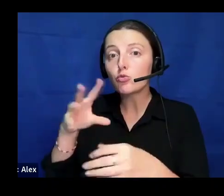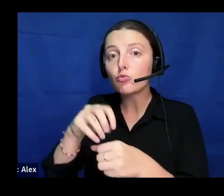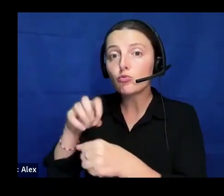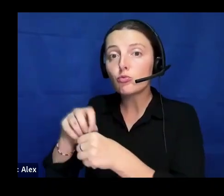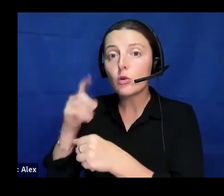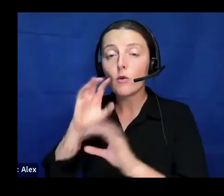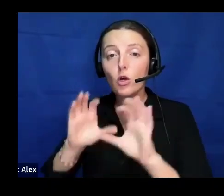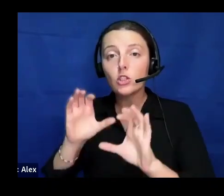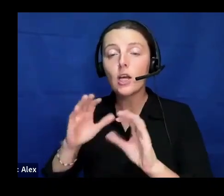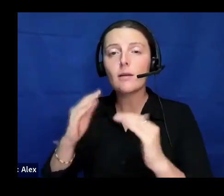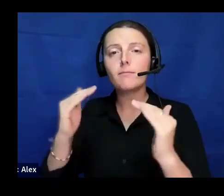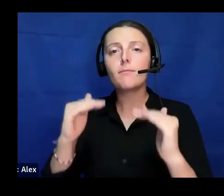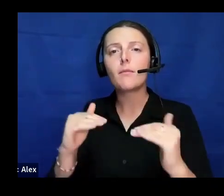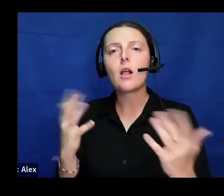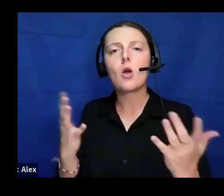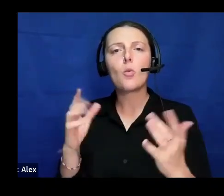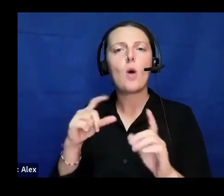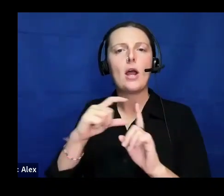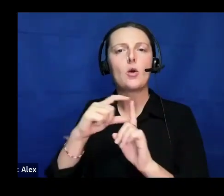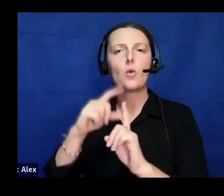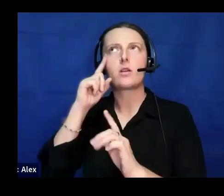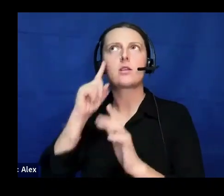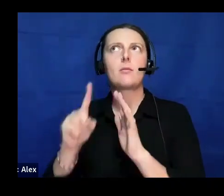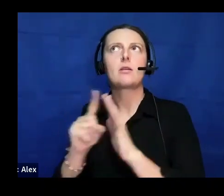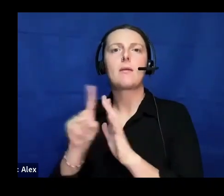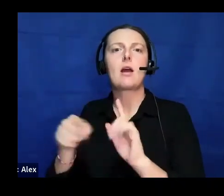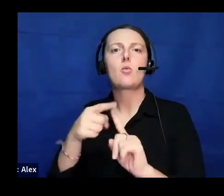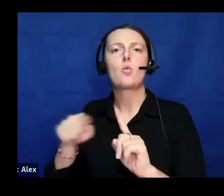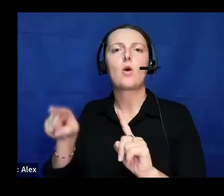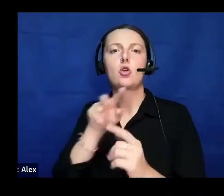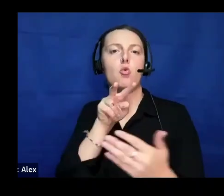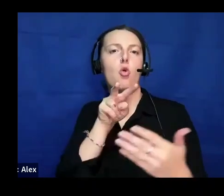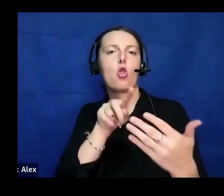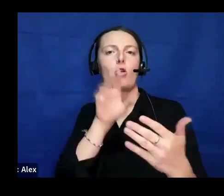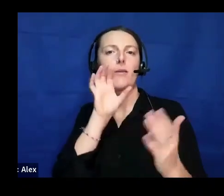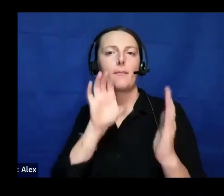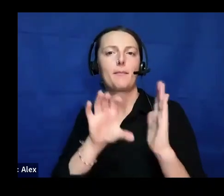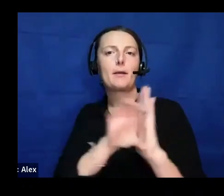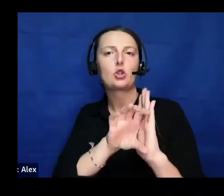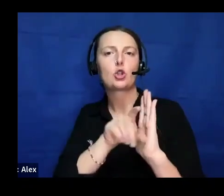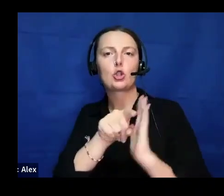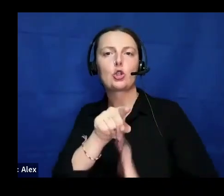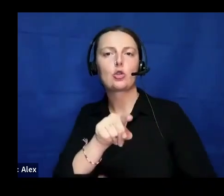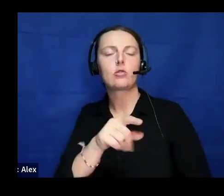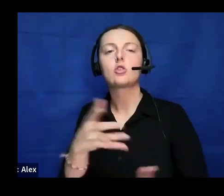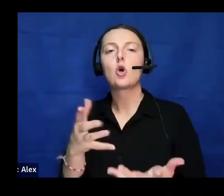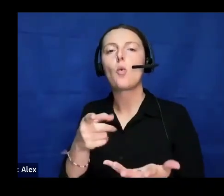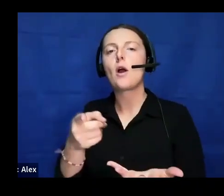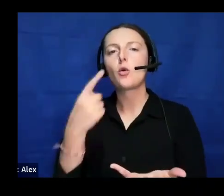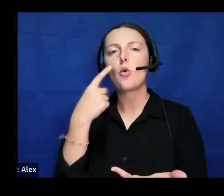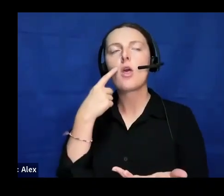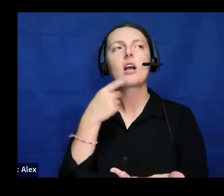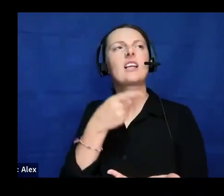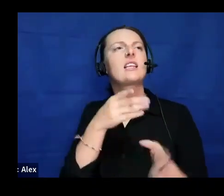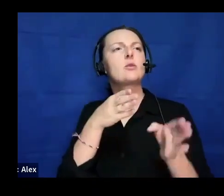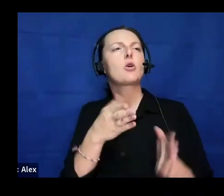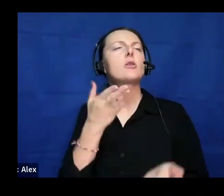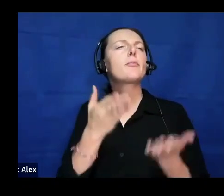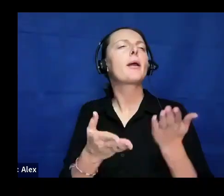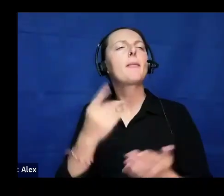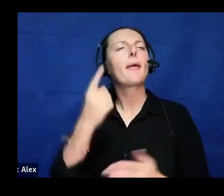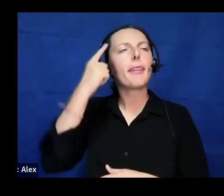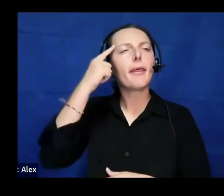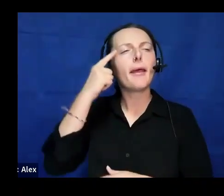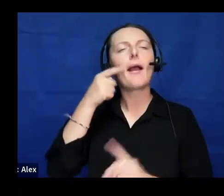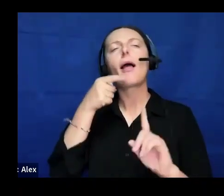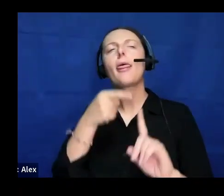what words come to mind when you look at this picture? So what are some things you think this person is thinking or feeling in